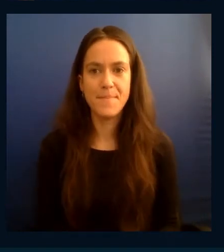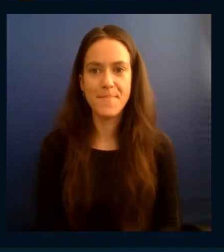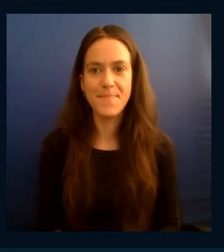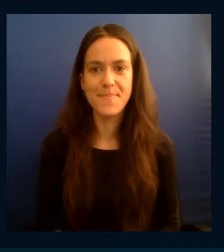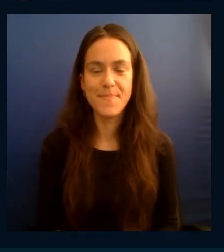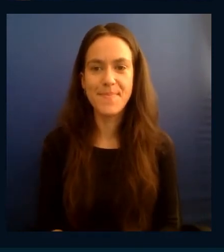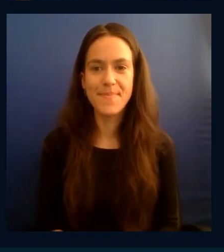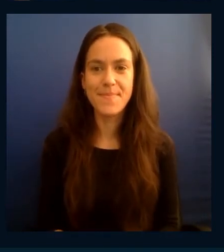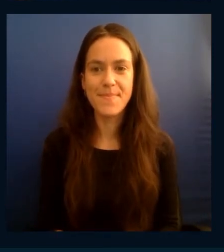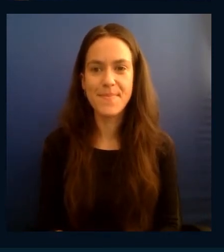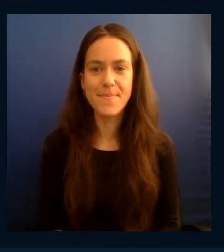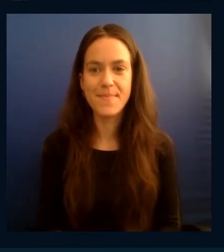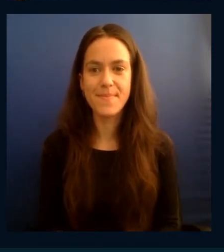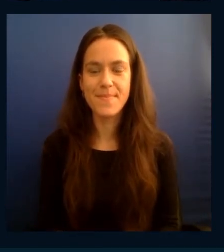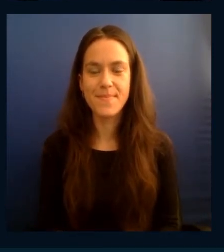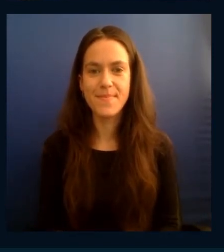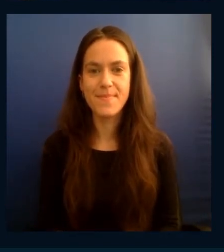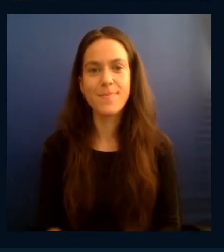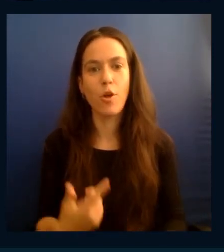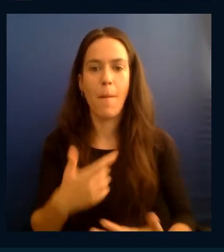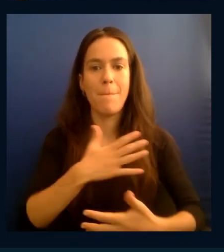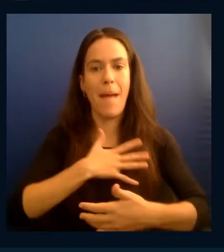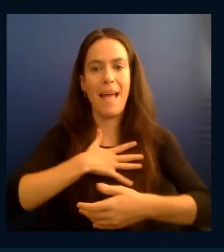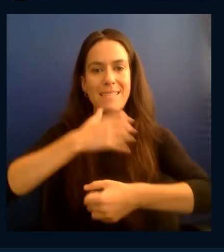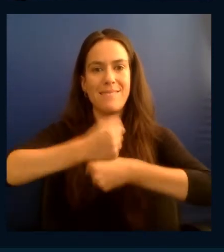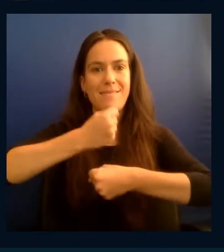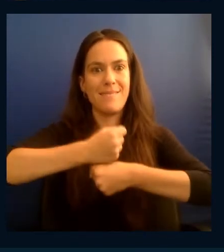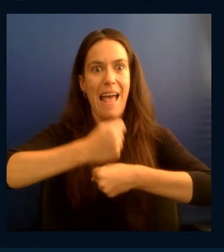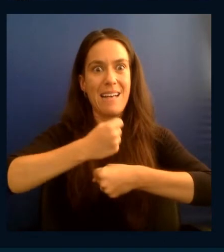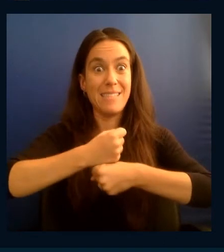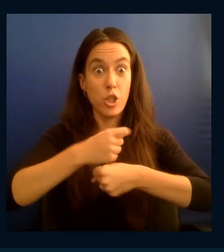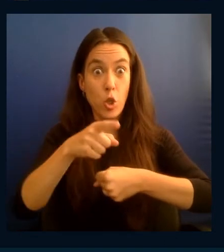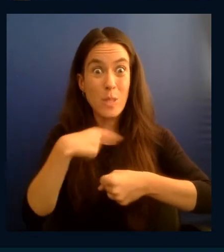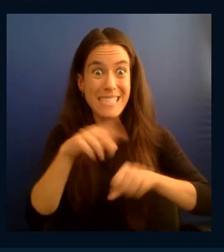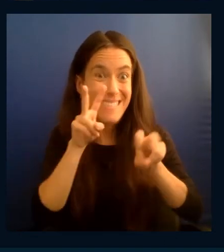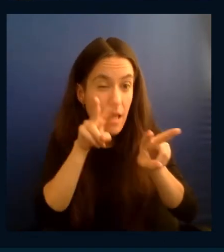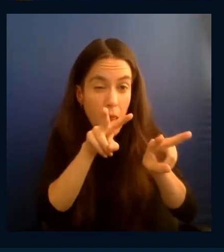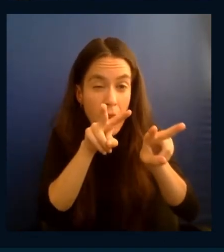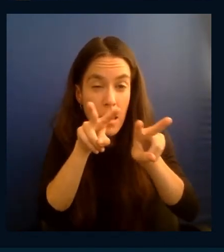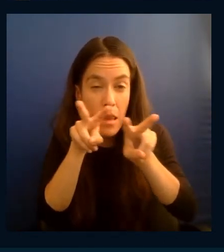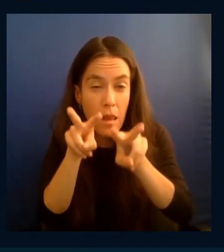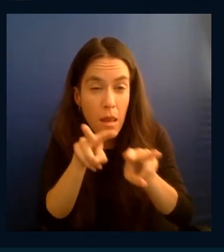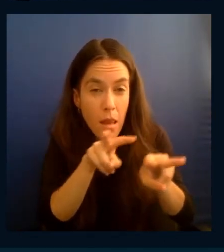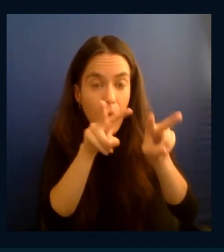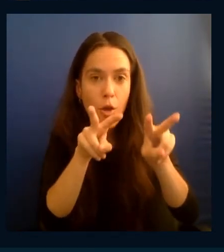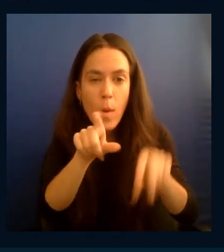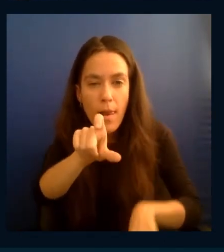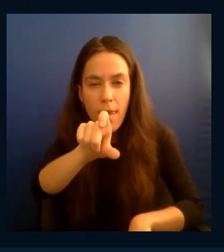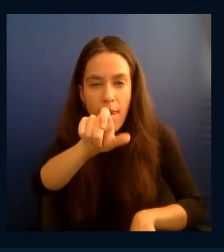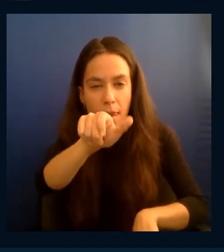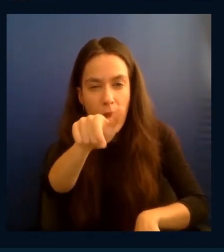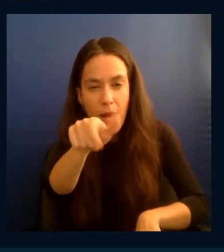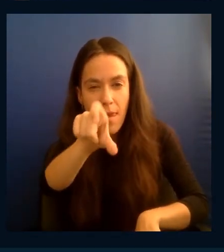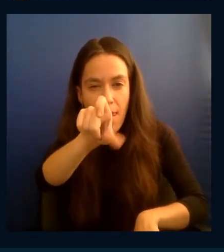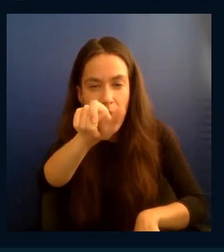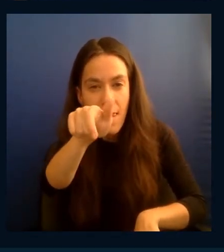And I need to go into my jobs and my tasks. So if you're paying attention very closely, we configured that staging slot, right?